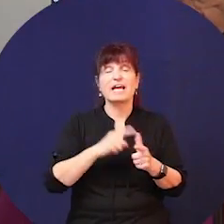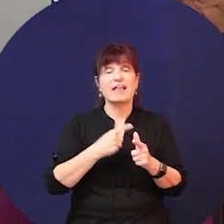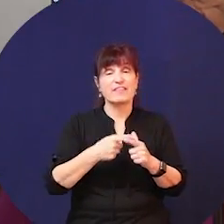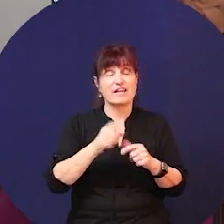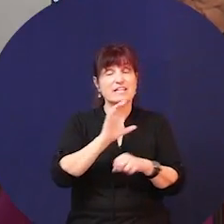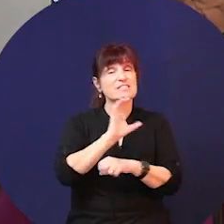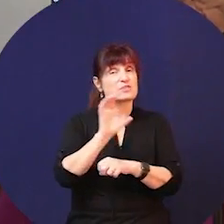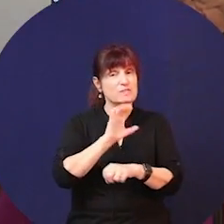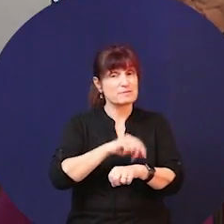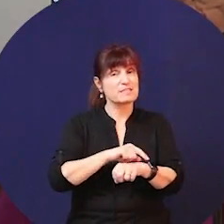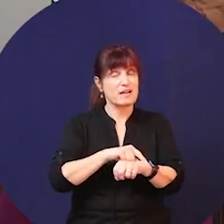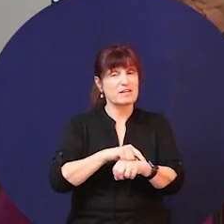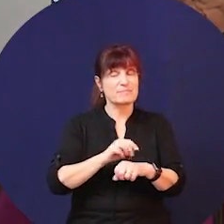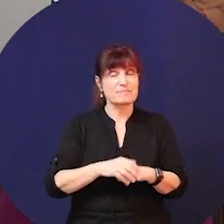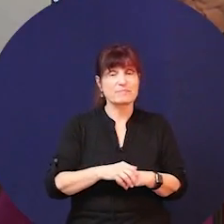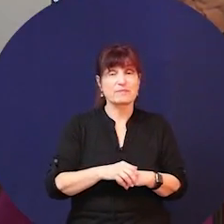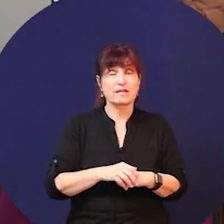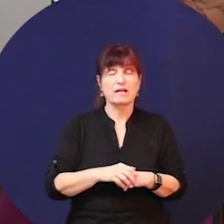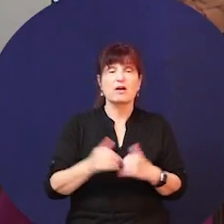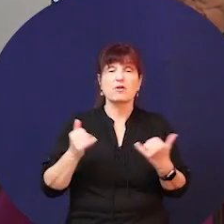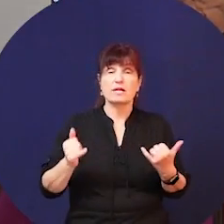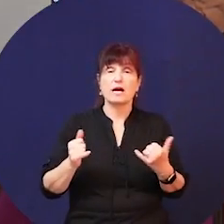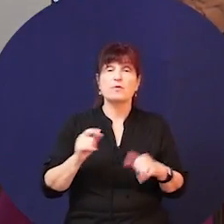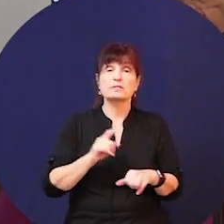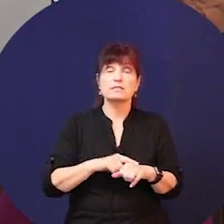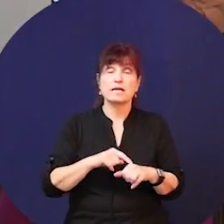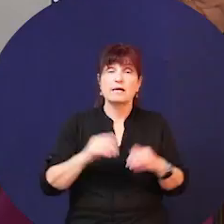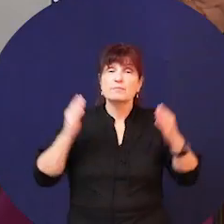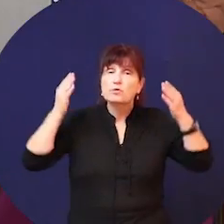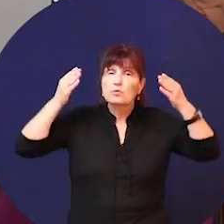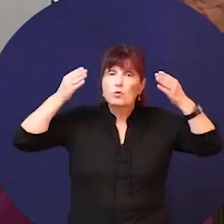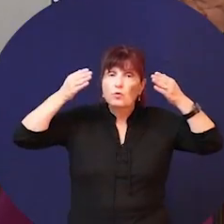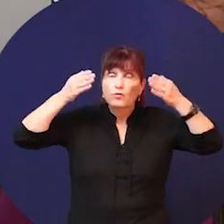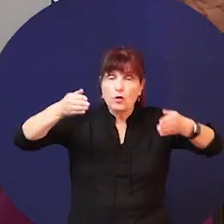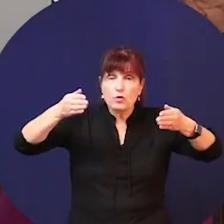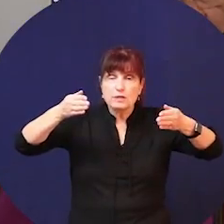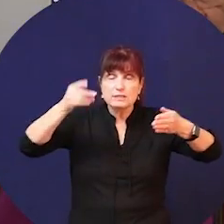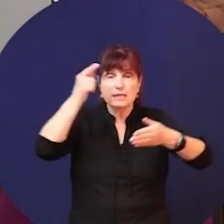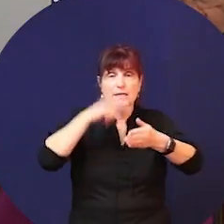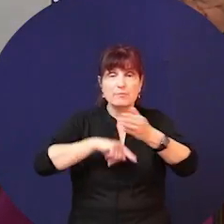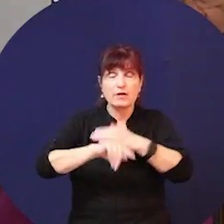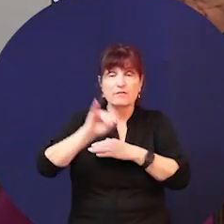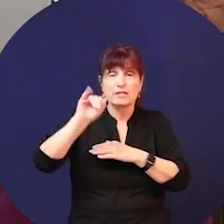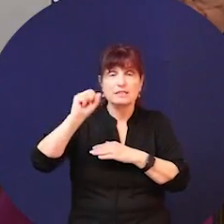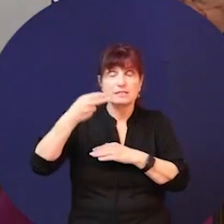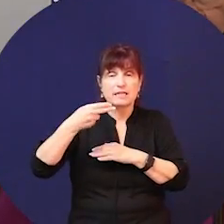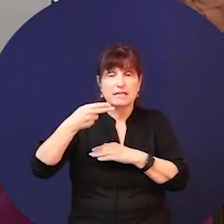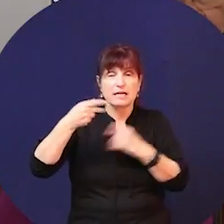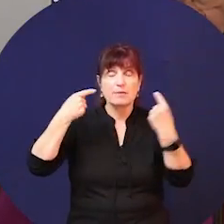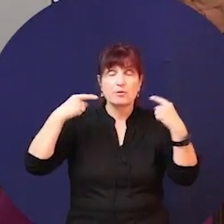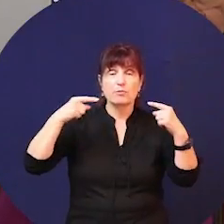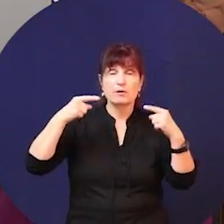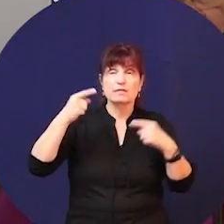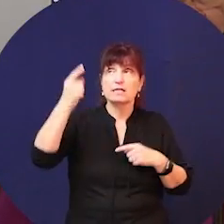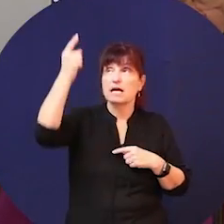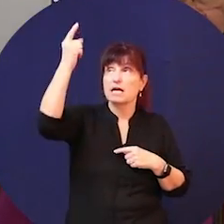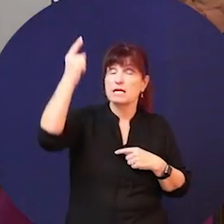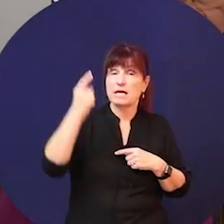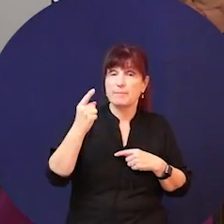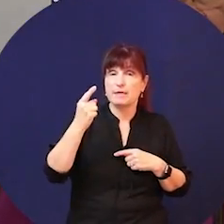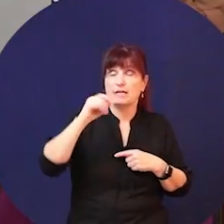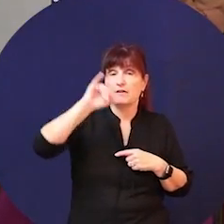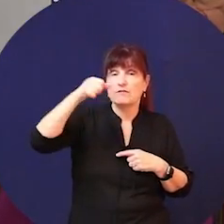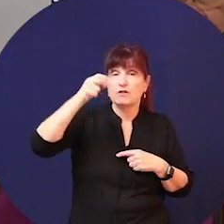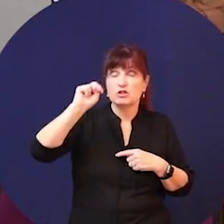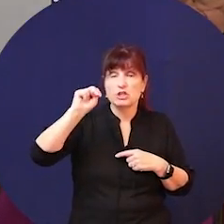So this is a time when we can refocus on the prophet Isaiah and the proclamation of the coming of John the